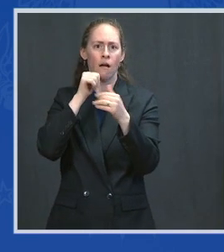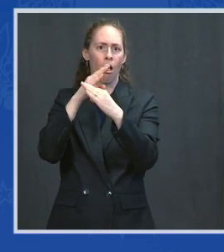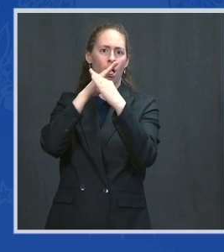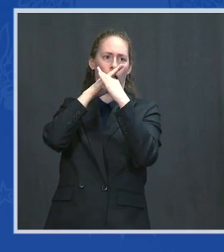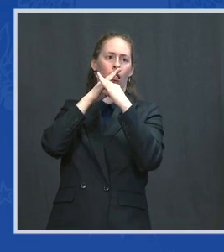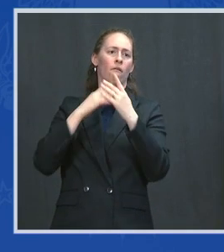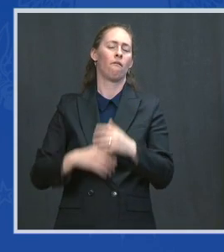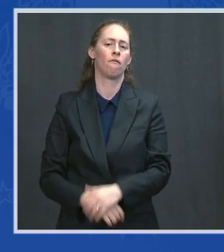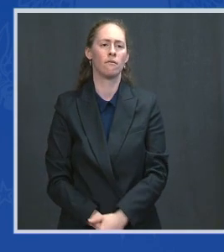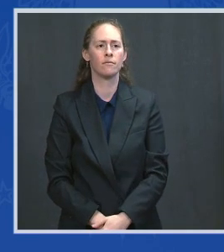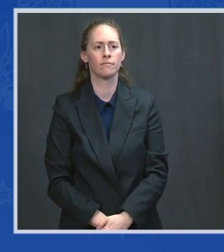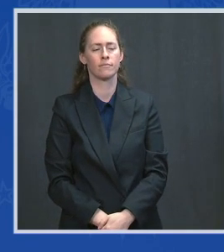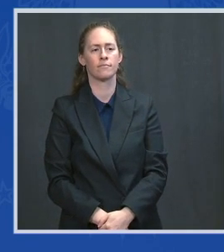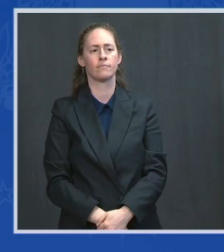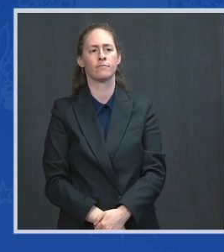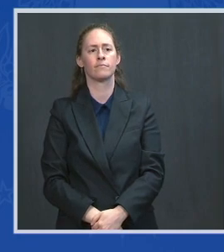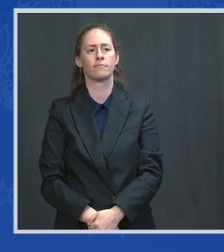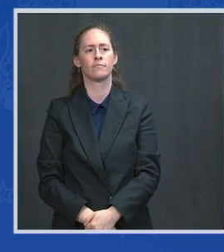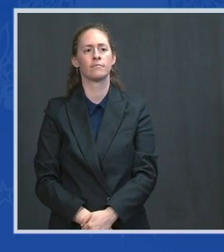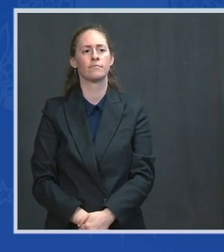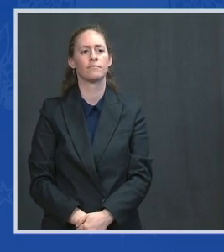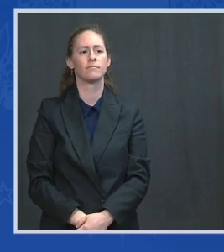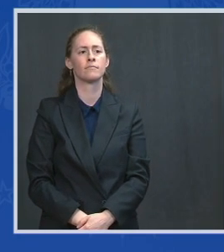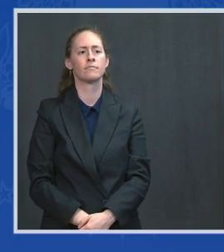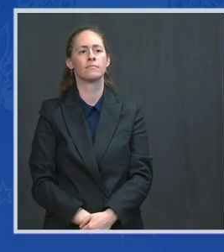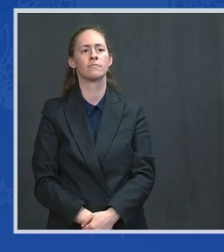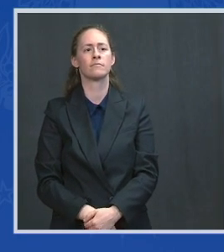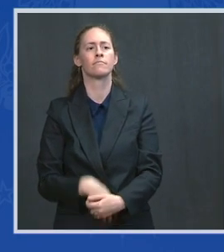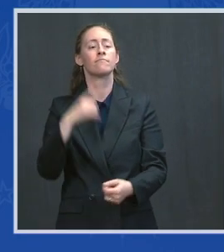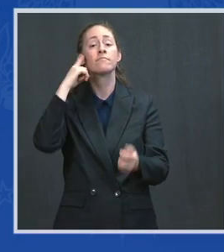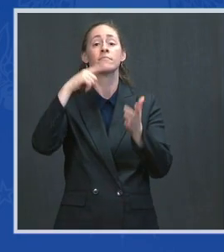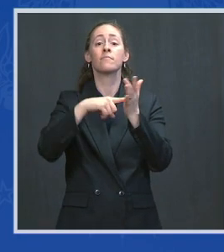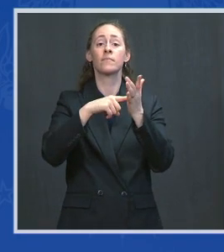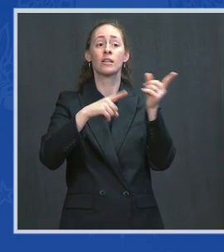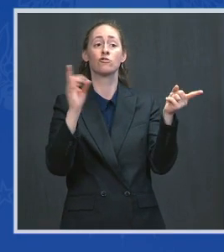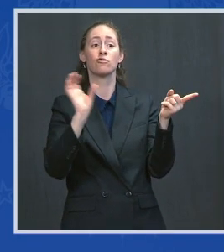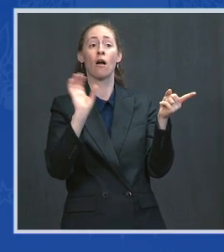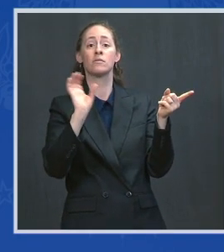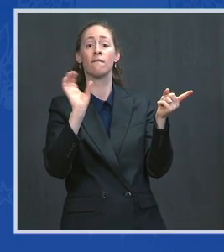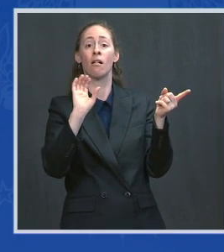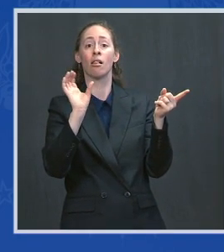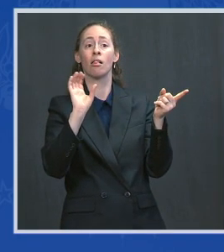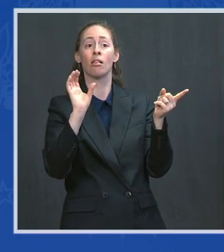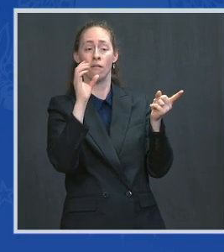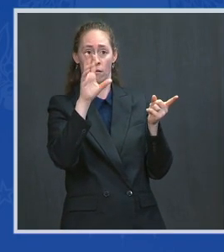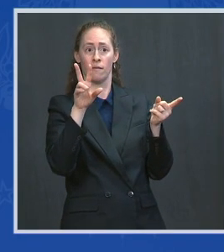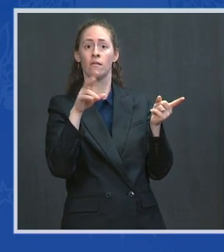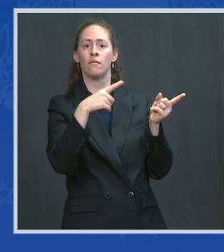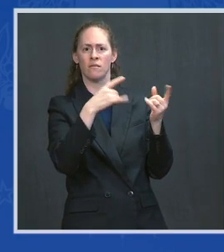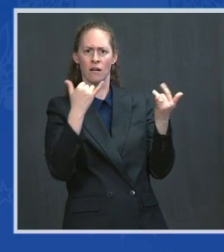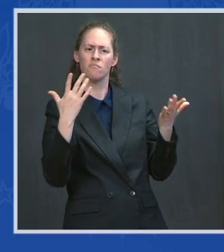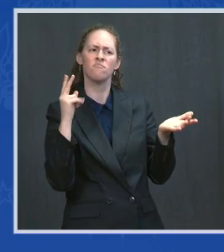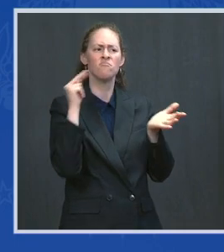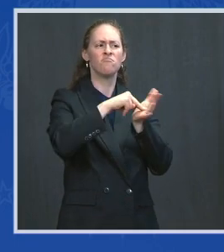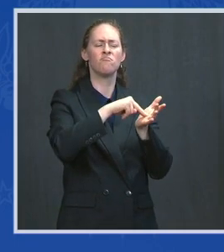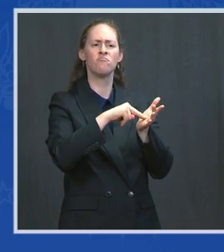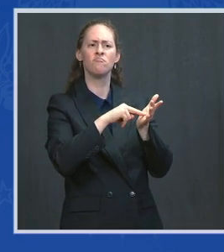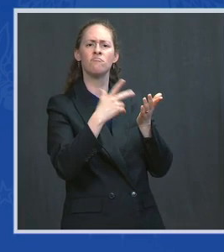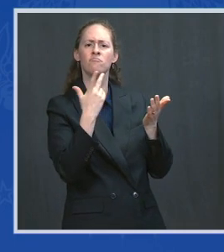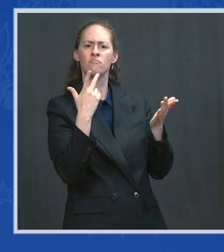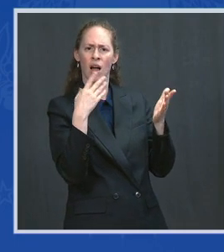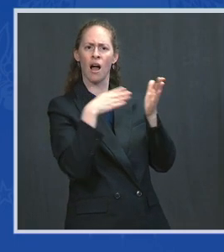in Charlottesville, and the family of Khalid Jabara, a proud son of a family who's immigrated from